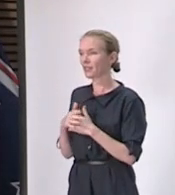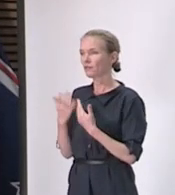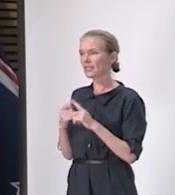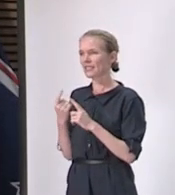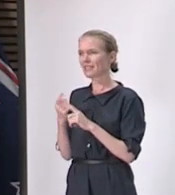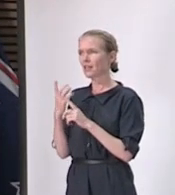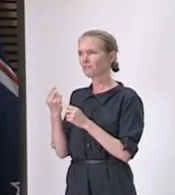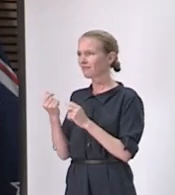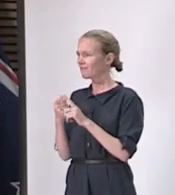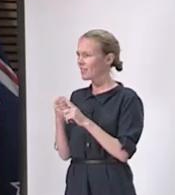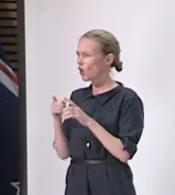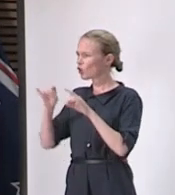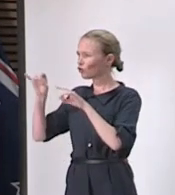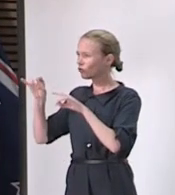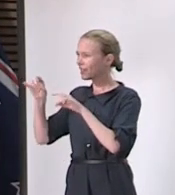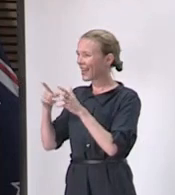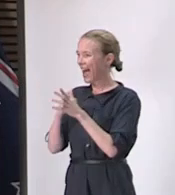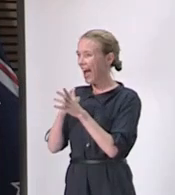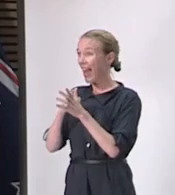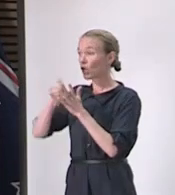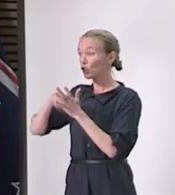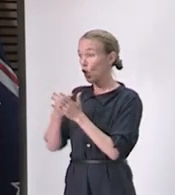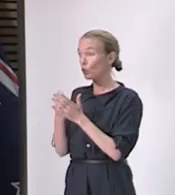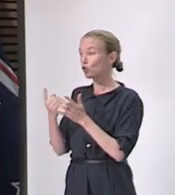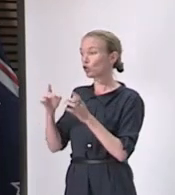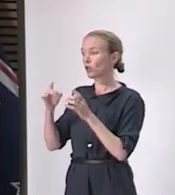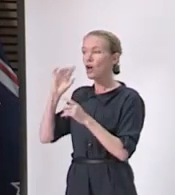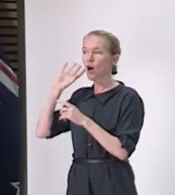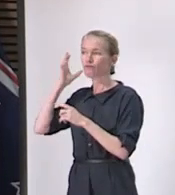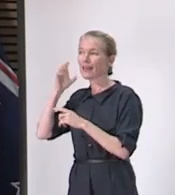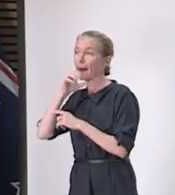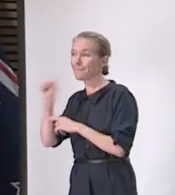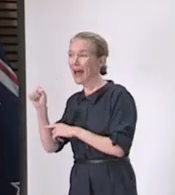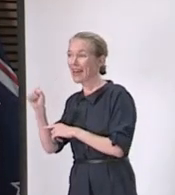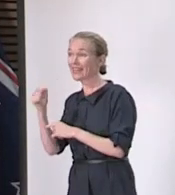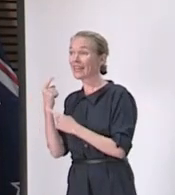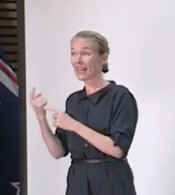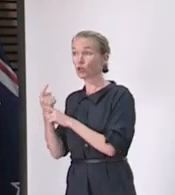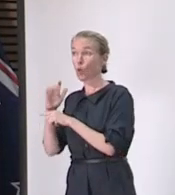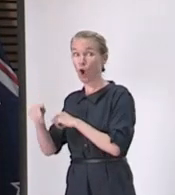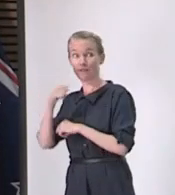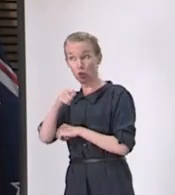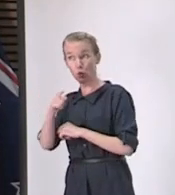that news? Oh, when everyone, anyone has ill health, I wish them the very best.